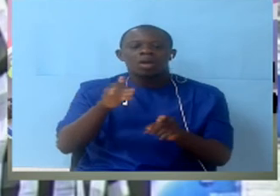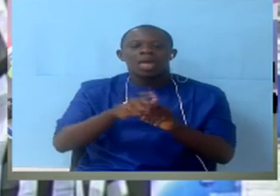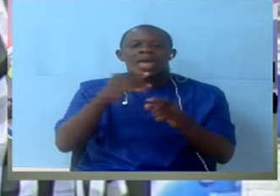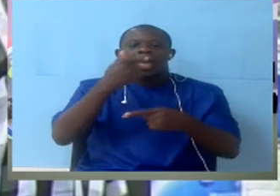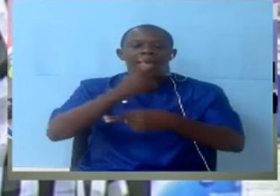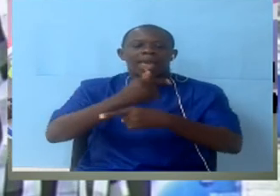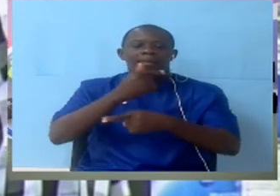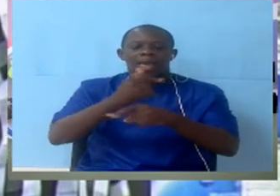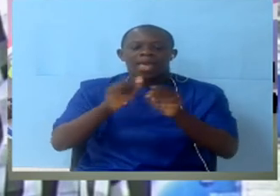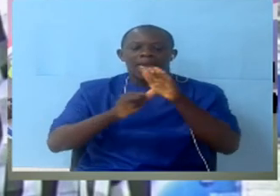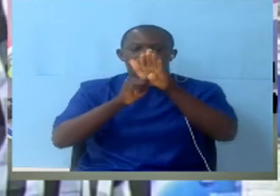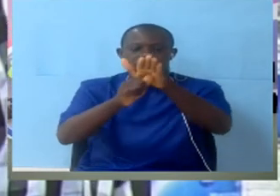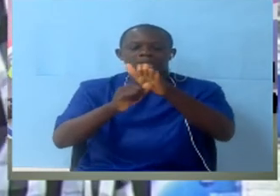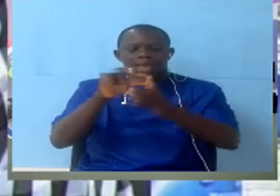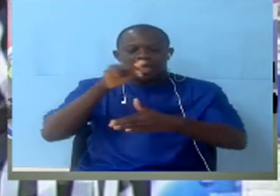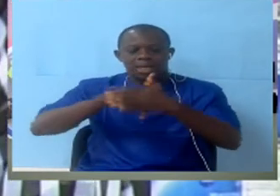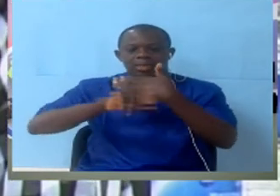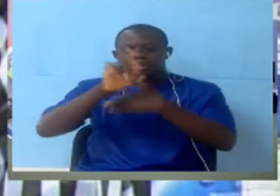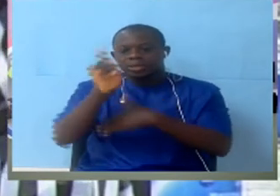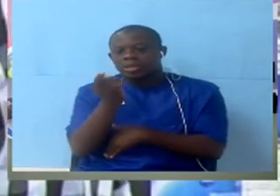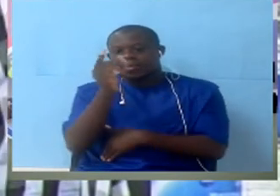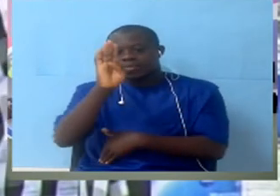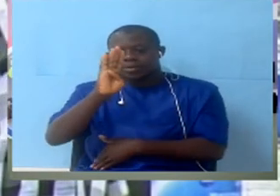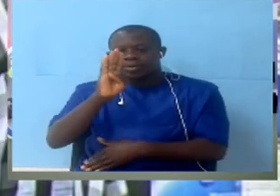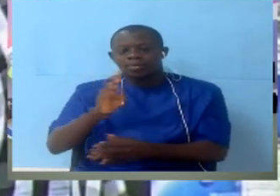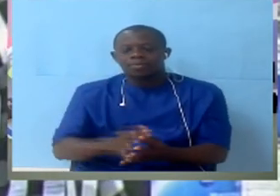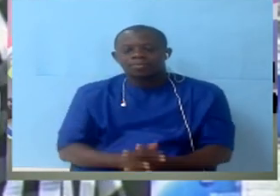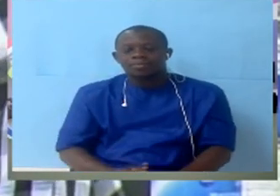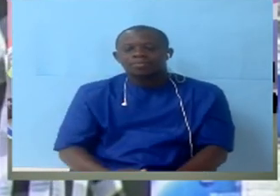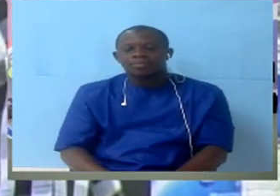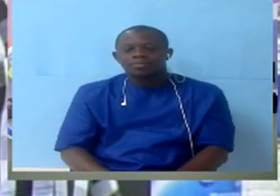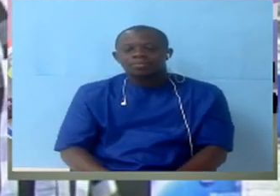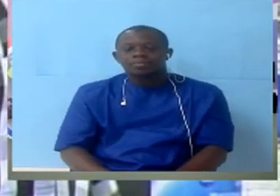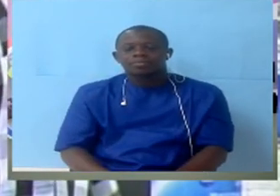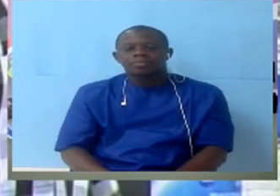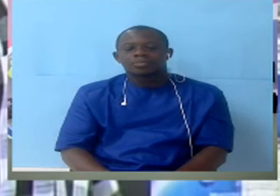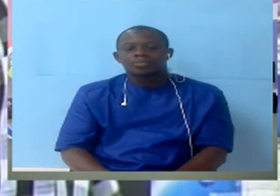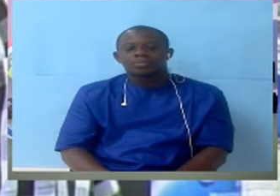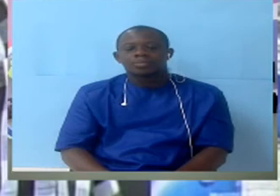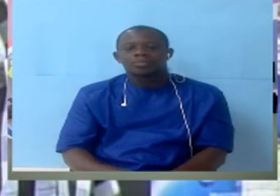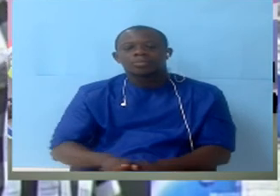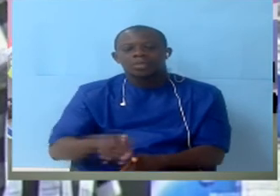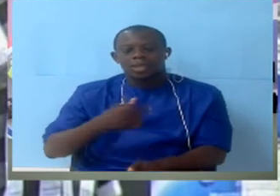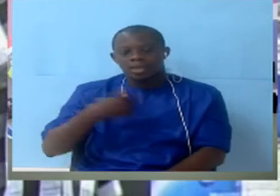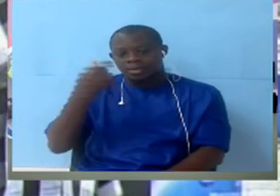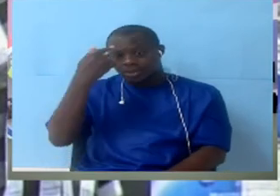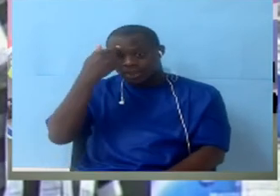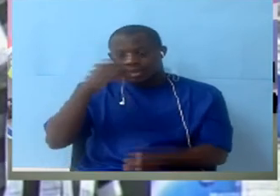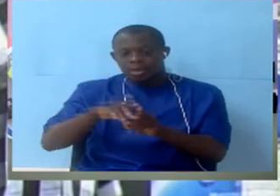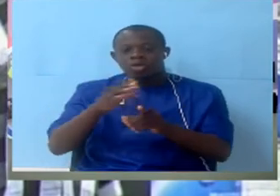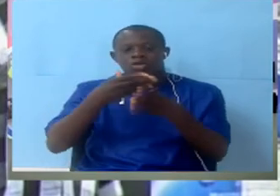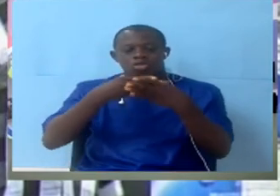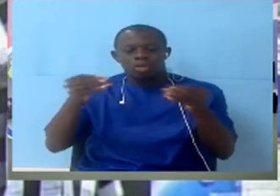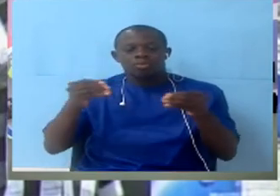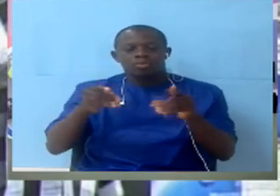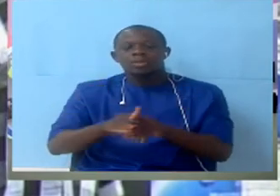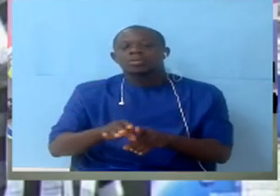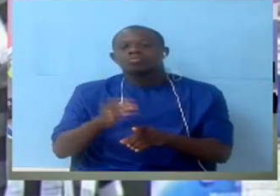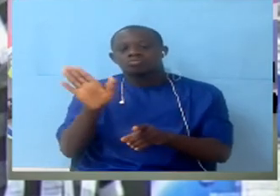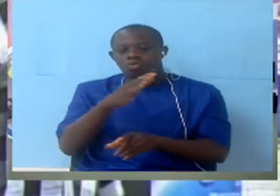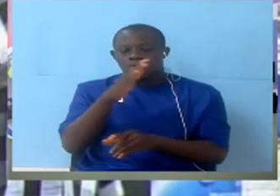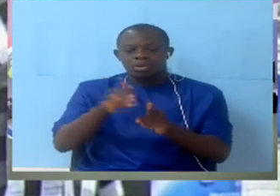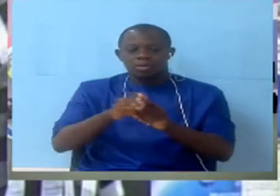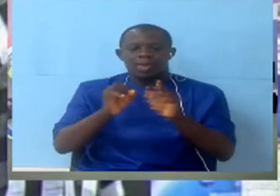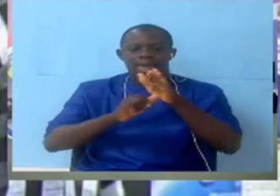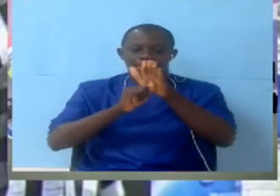Because ka je ko ni solution ngata nga ko regale ka Guinea-Bissau nga ko regale je pour ka je ngamurna. This is I thought as a solution to go to the embassy